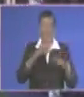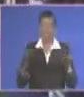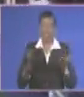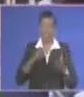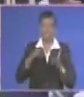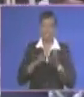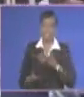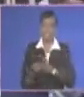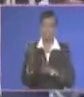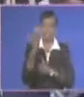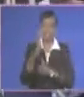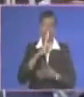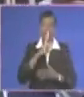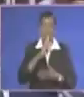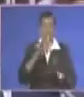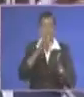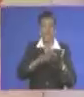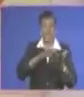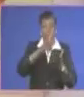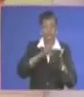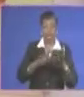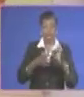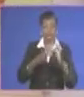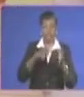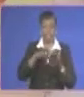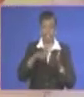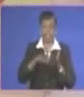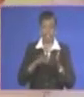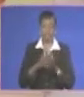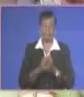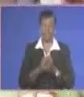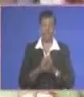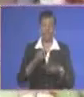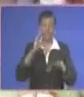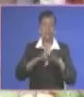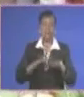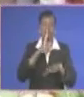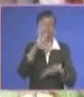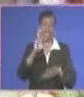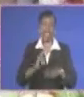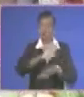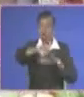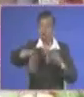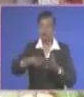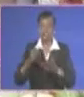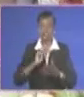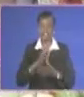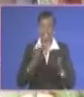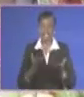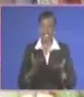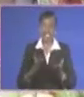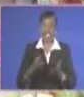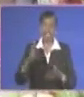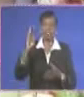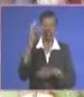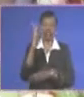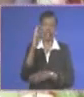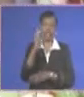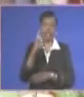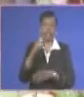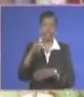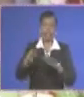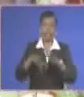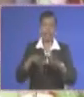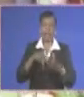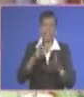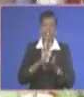to be a part of this book drive donation to the Woodcock Primary School. On behalf of all of us here at Woodcock Primary School, especially our principal,